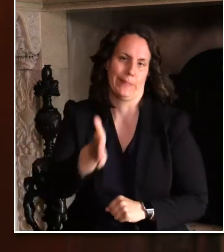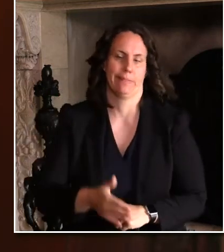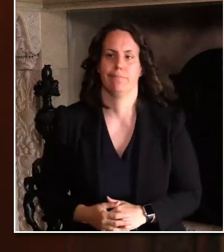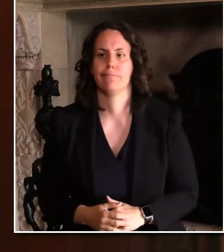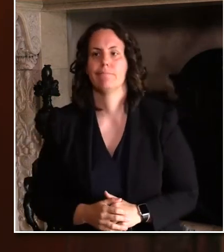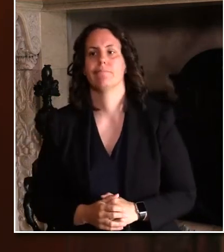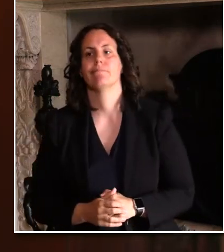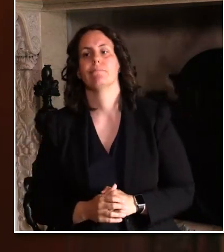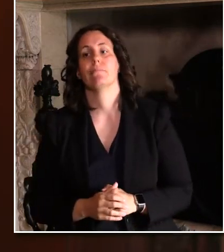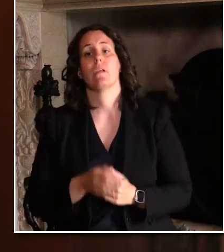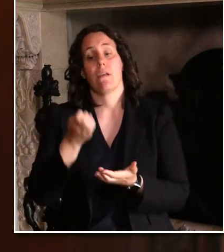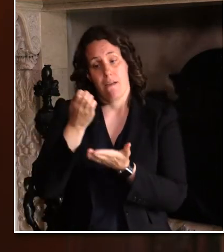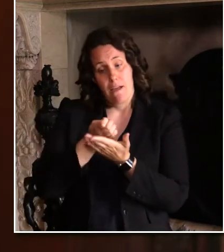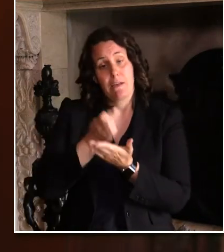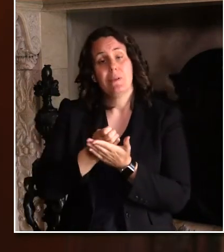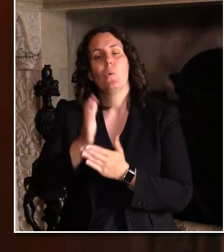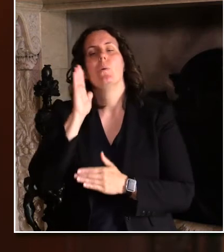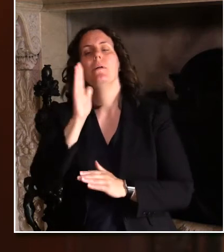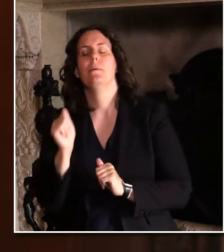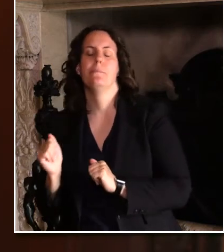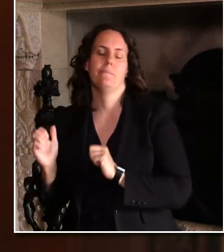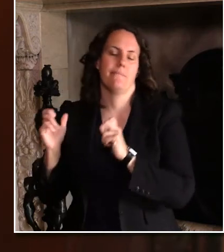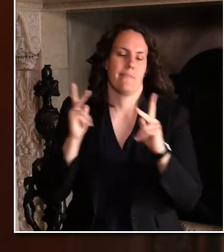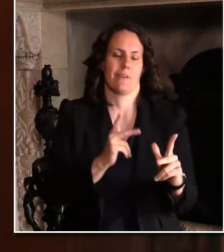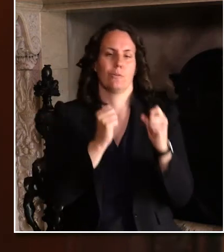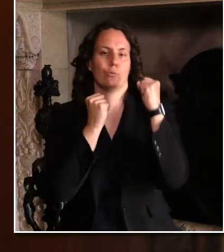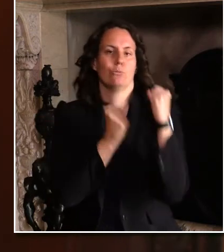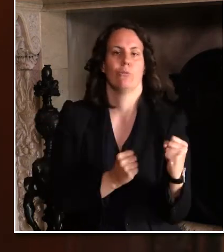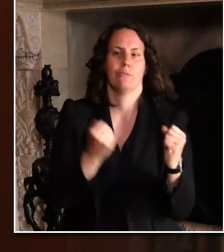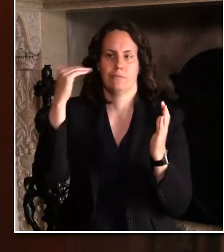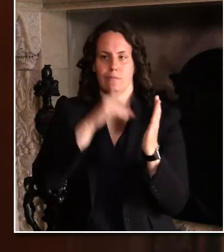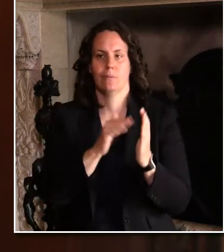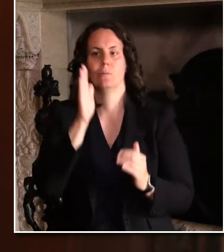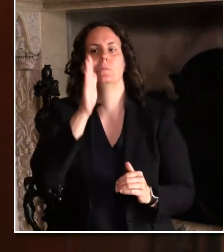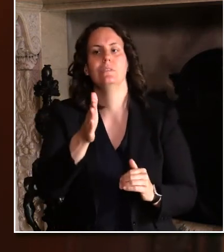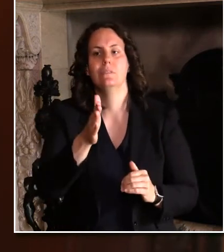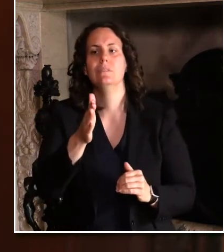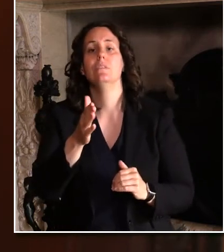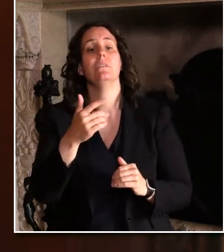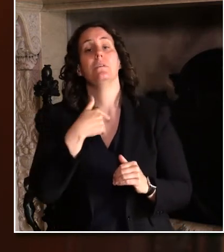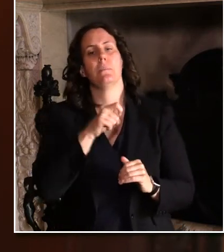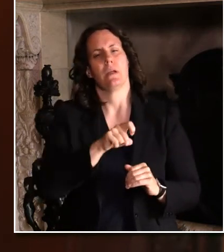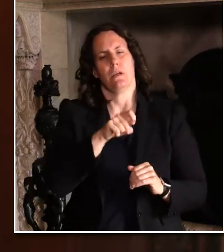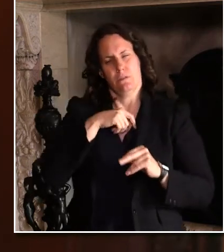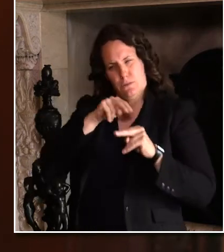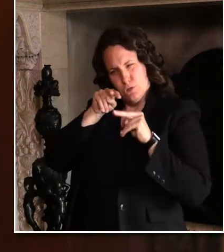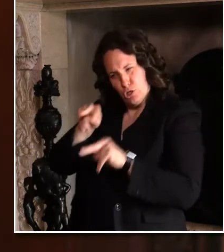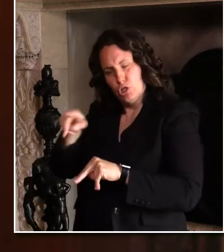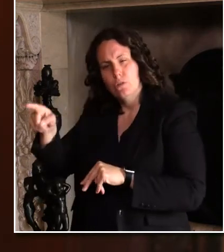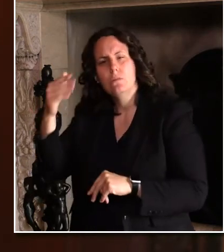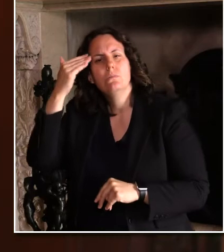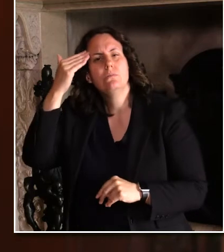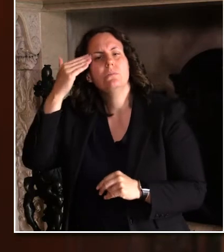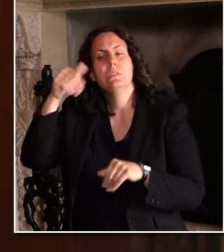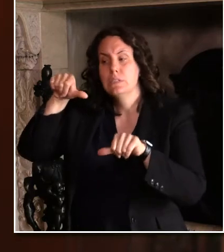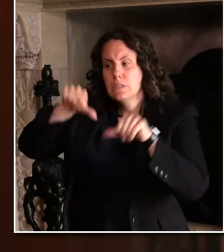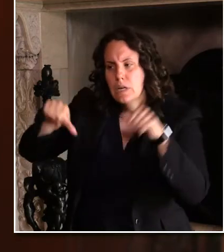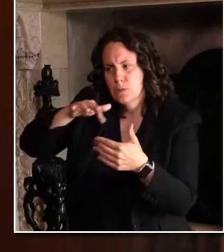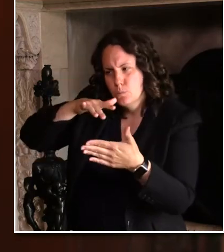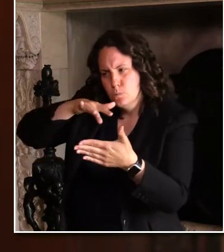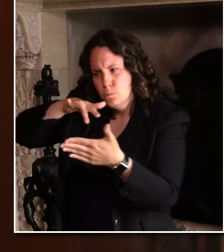smart, safe, and follow the lead of science. The $2 billion in CARES Act funding Wisconsin has received will